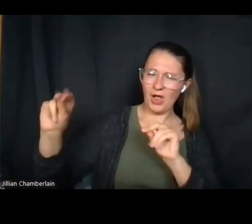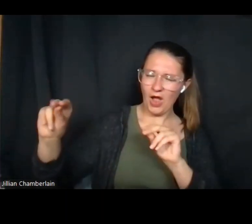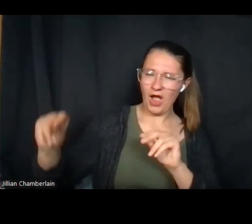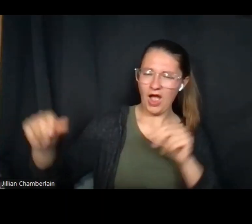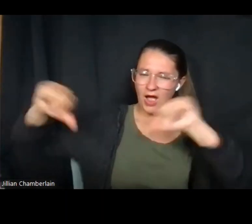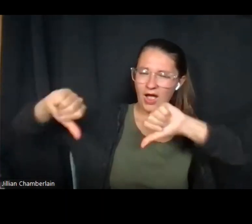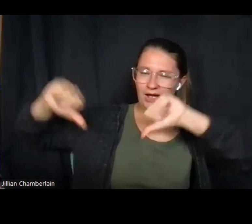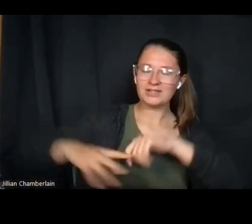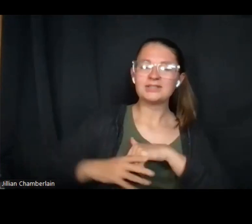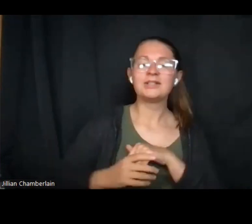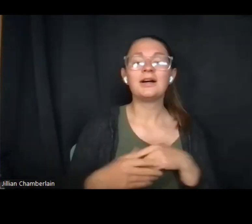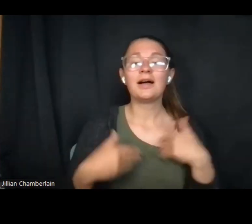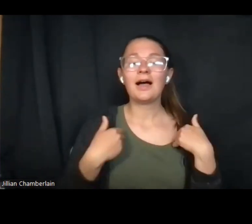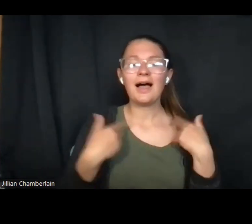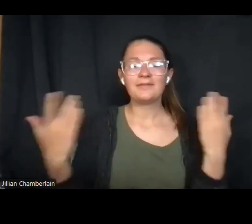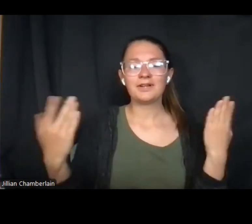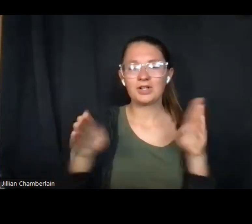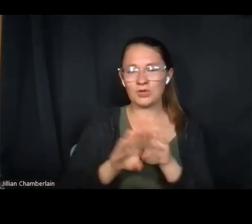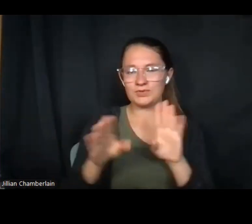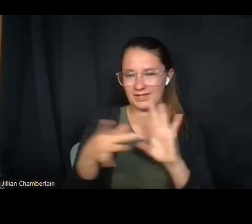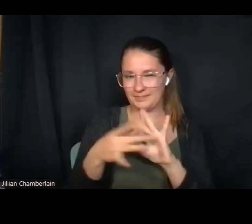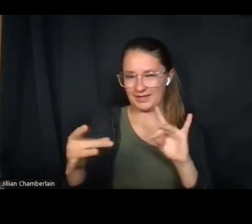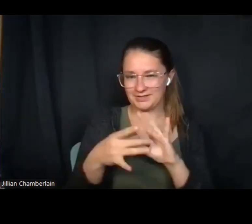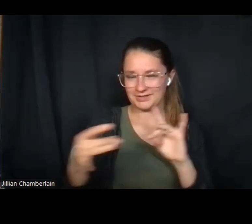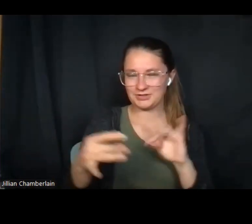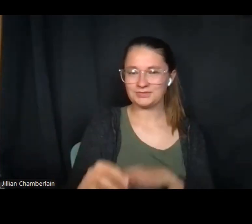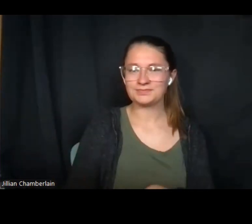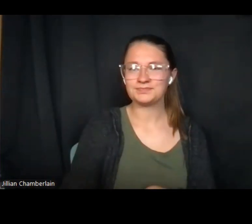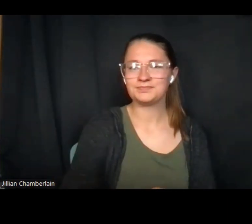We have a closing message to share.